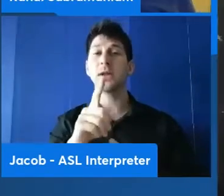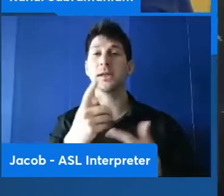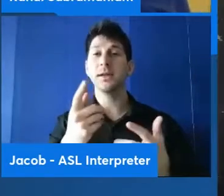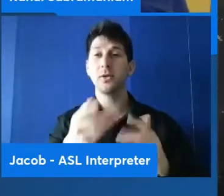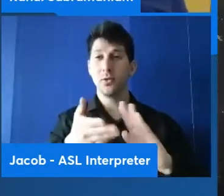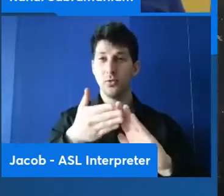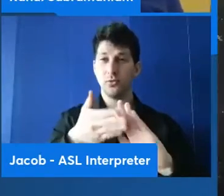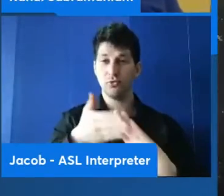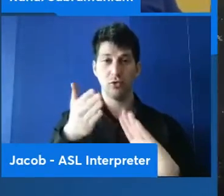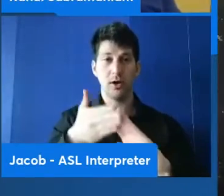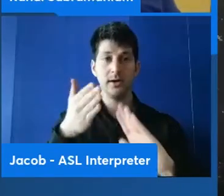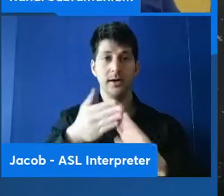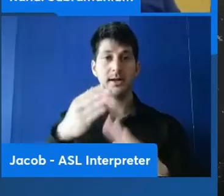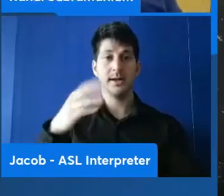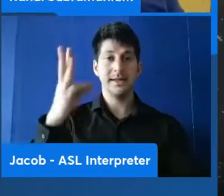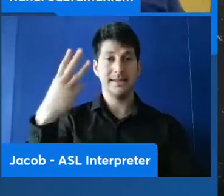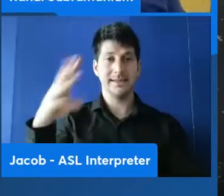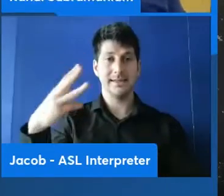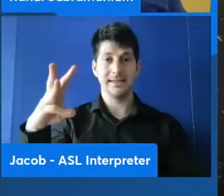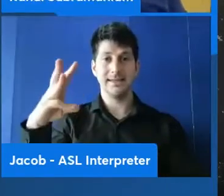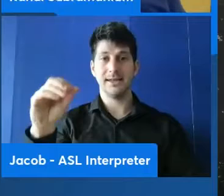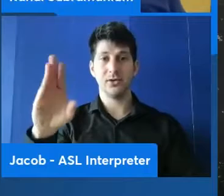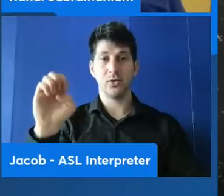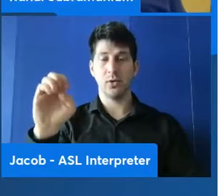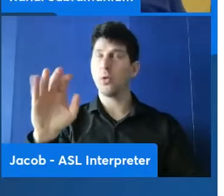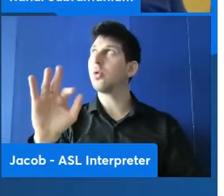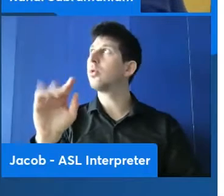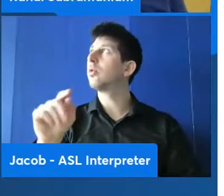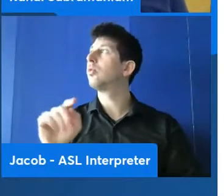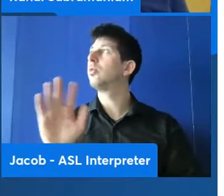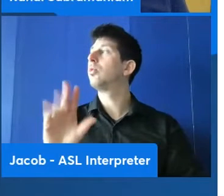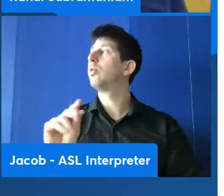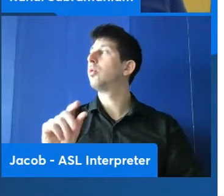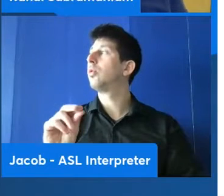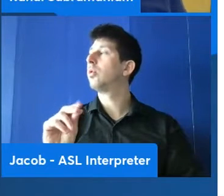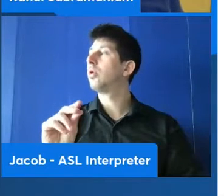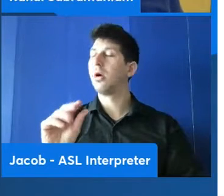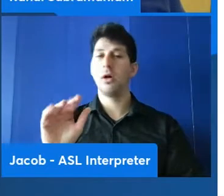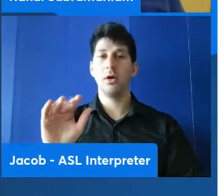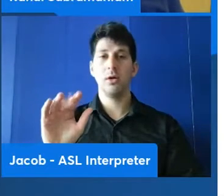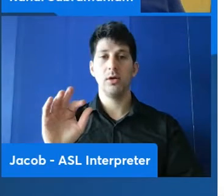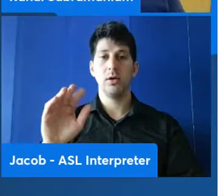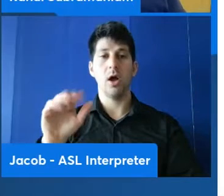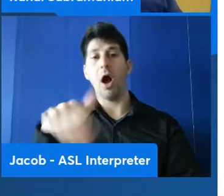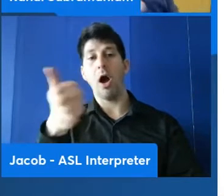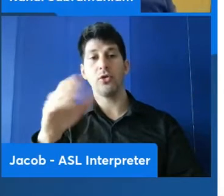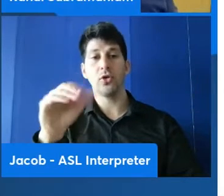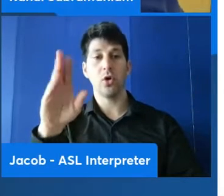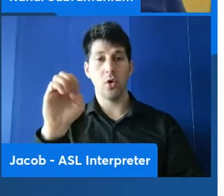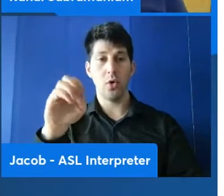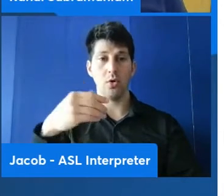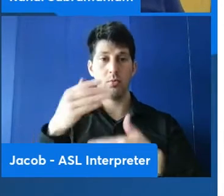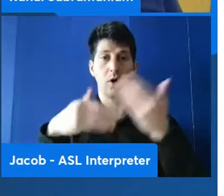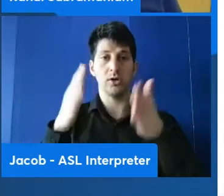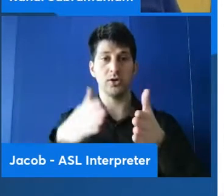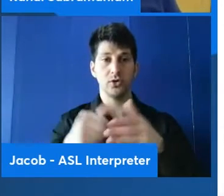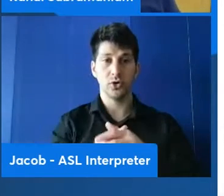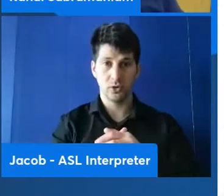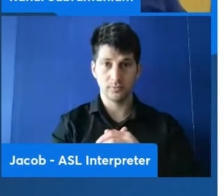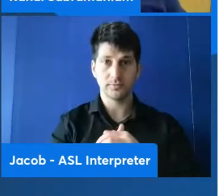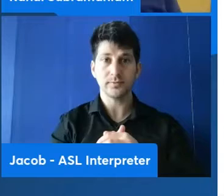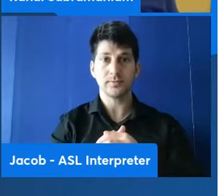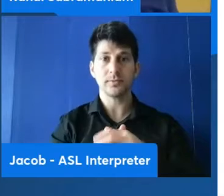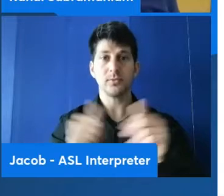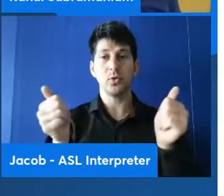a 16-core, that was running a 32-core processor. That's the one